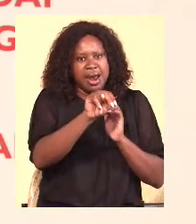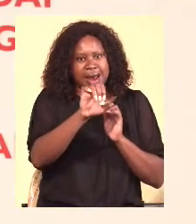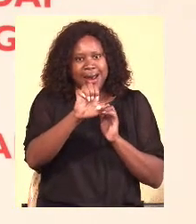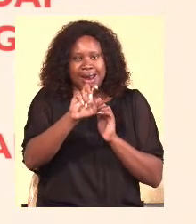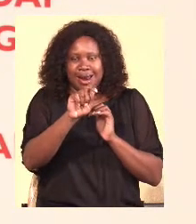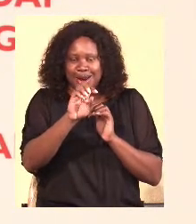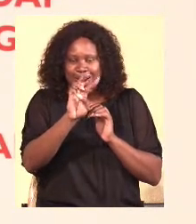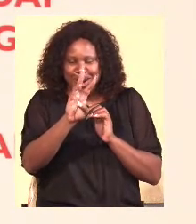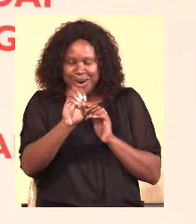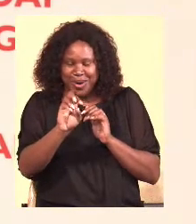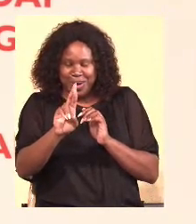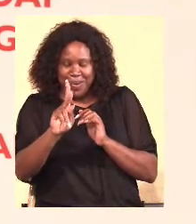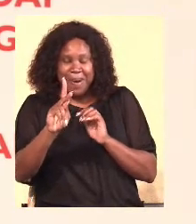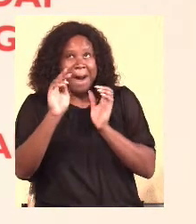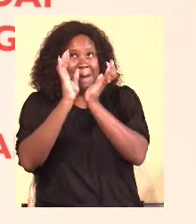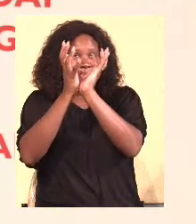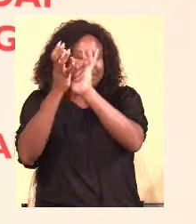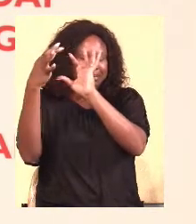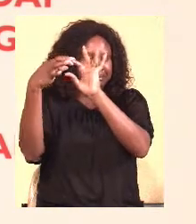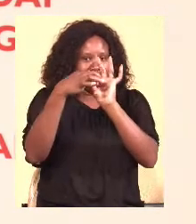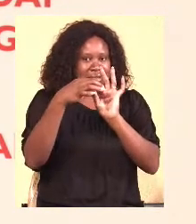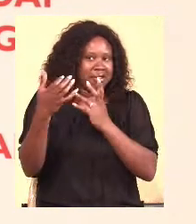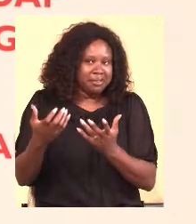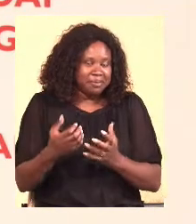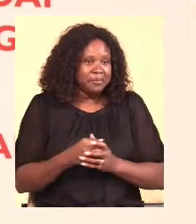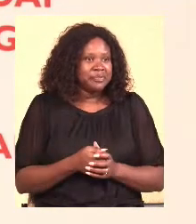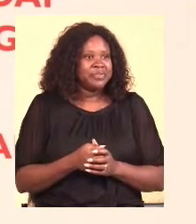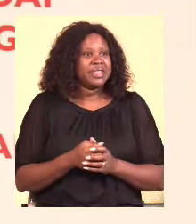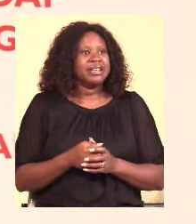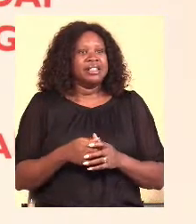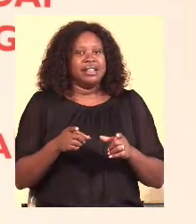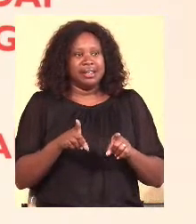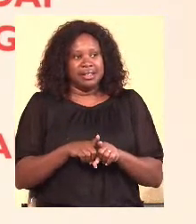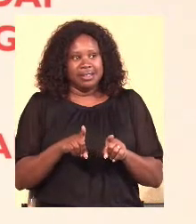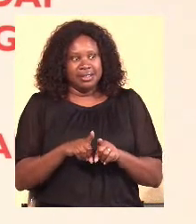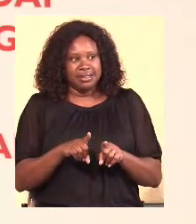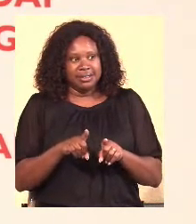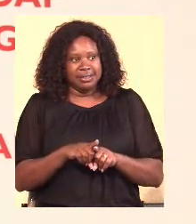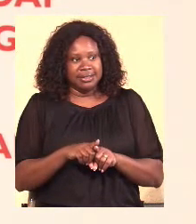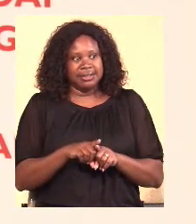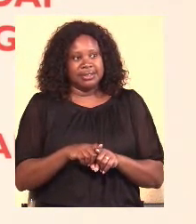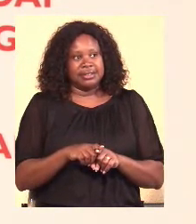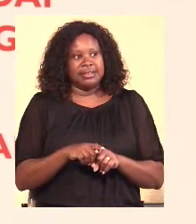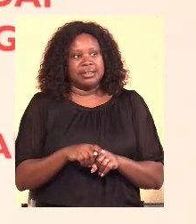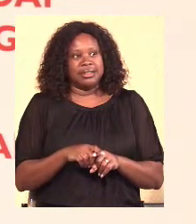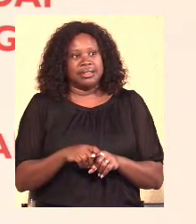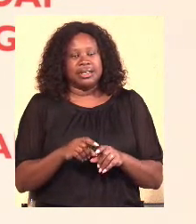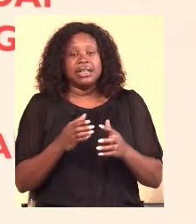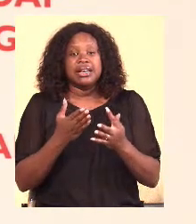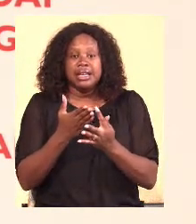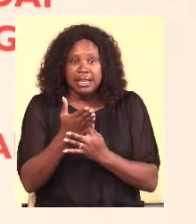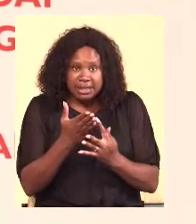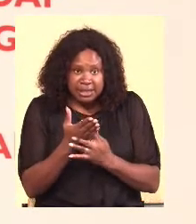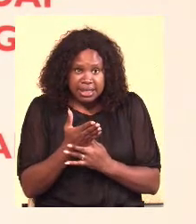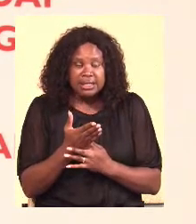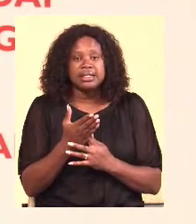students and lecturers together, and also the availability and access to electronic